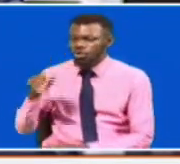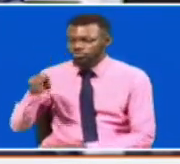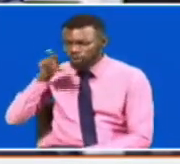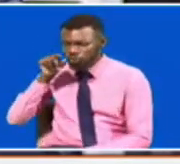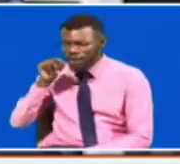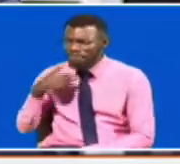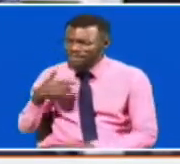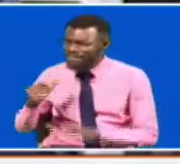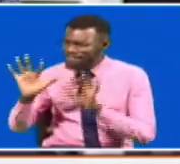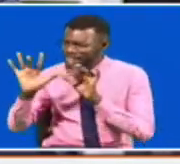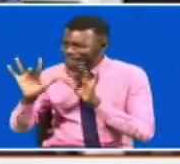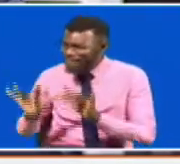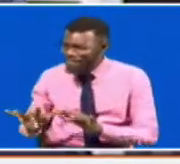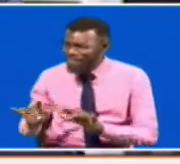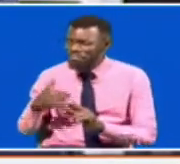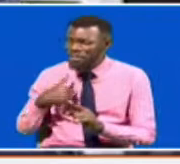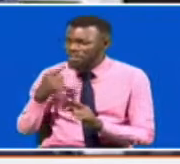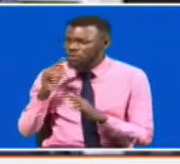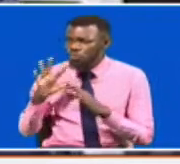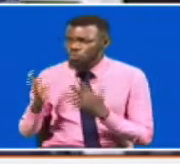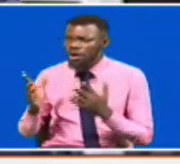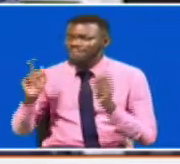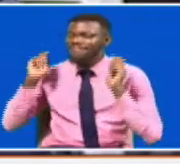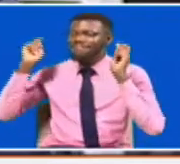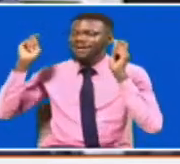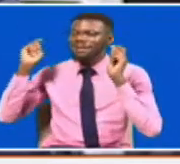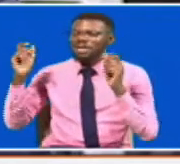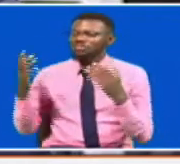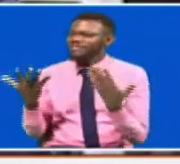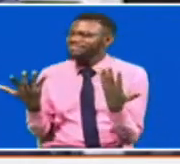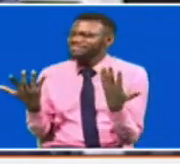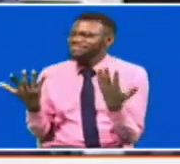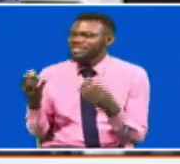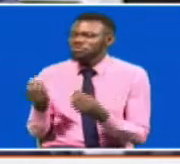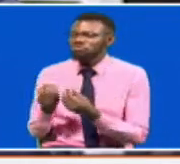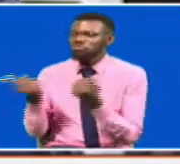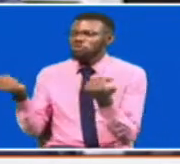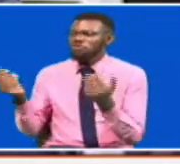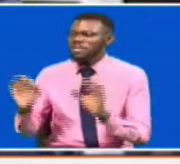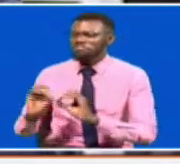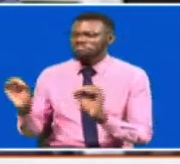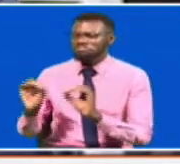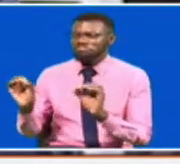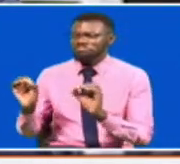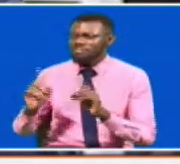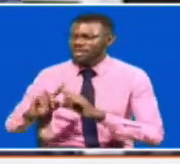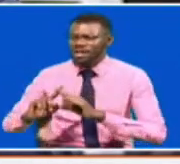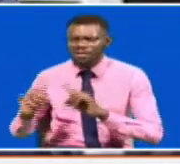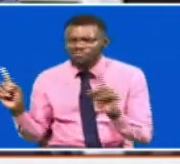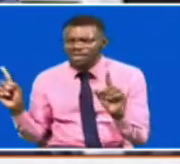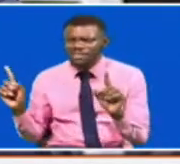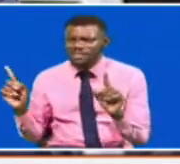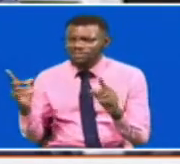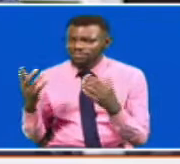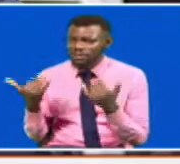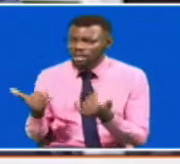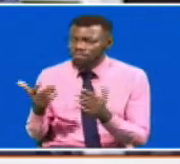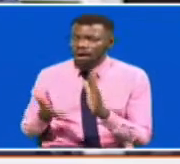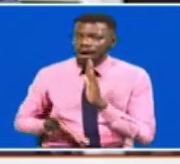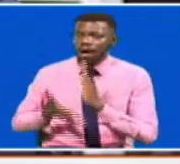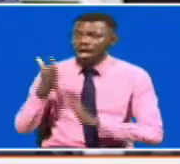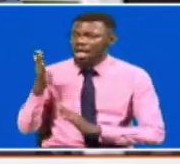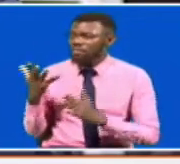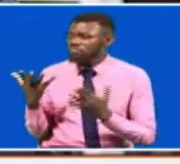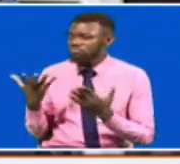that there is no end game for this Maandamano. And you see, the knee-jerk reaction that has been called the